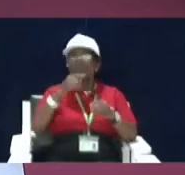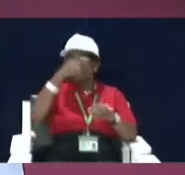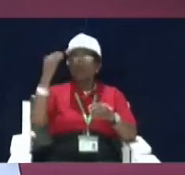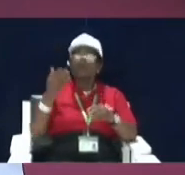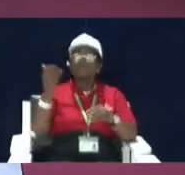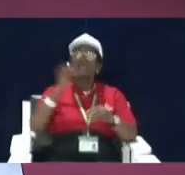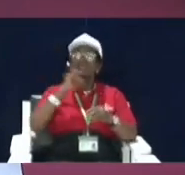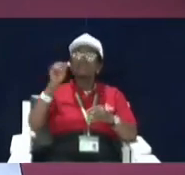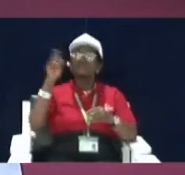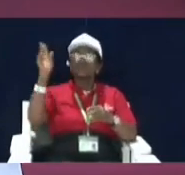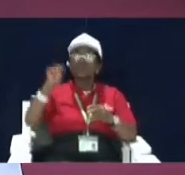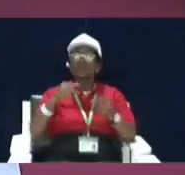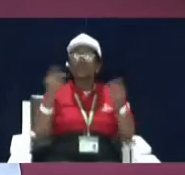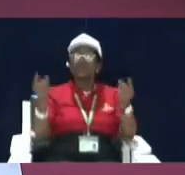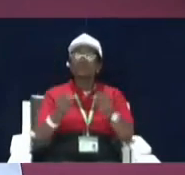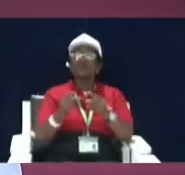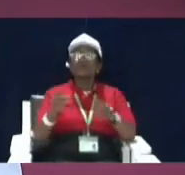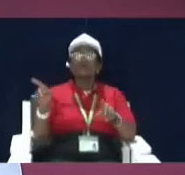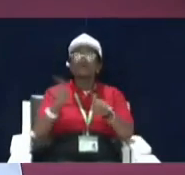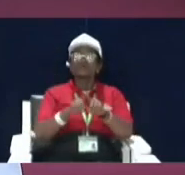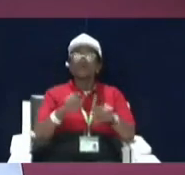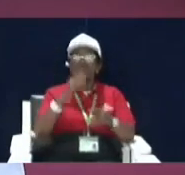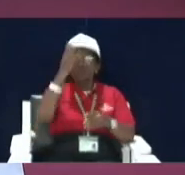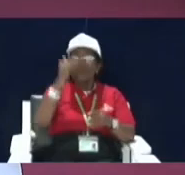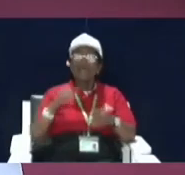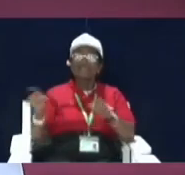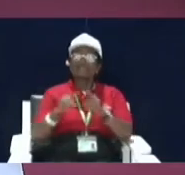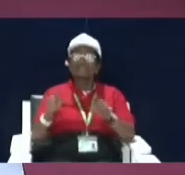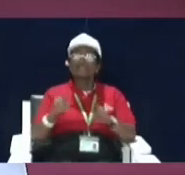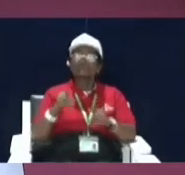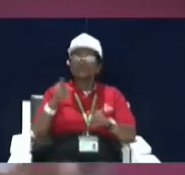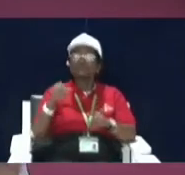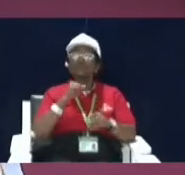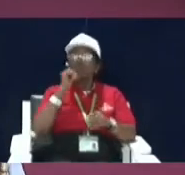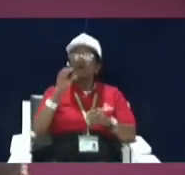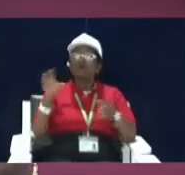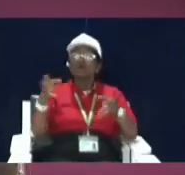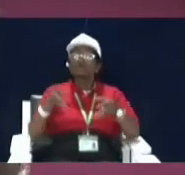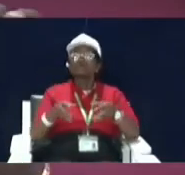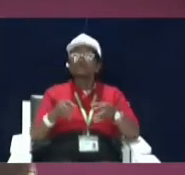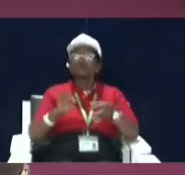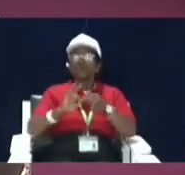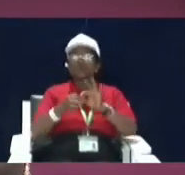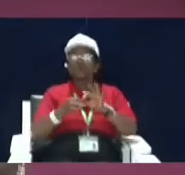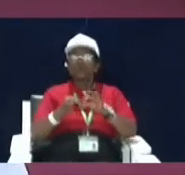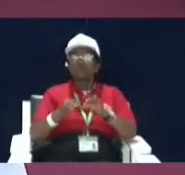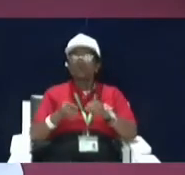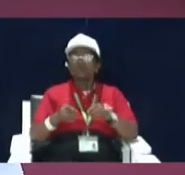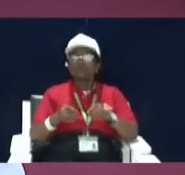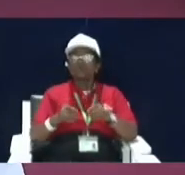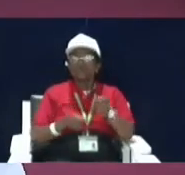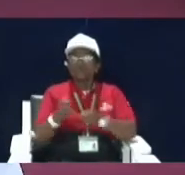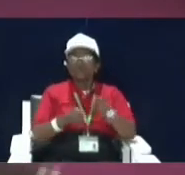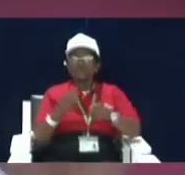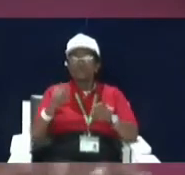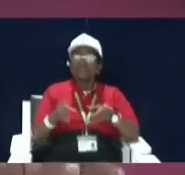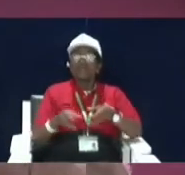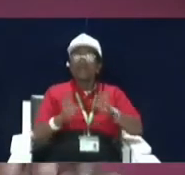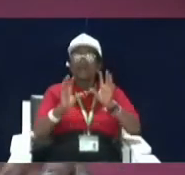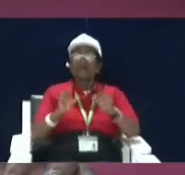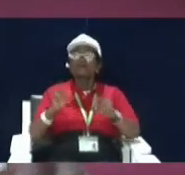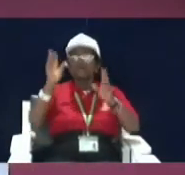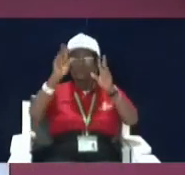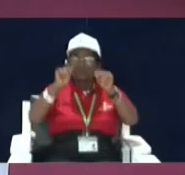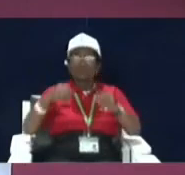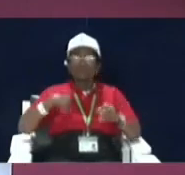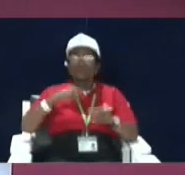oh, why did you control the power? Not that we controlled it. We decided to release it in a